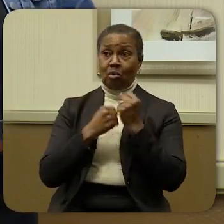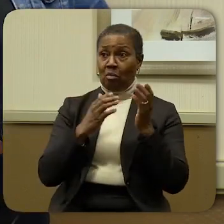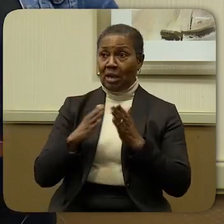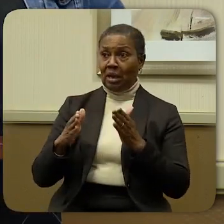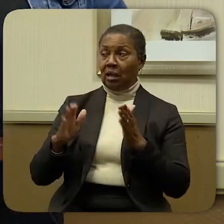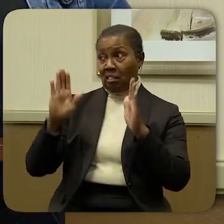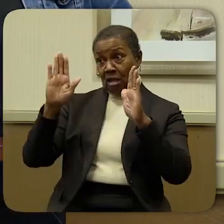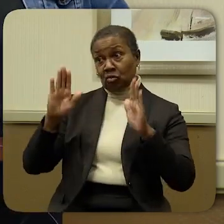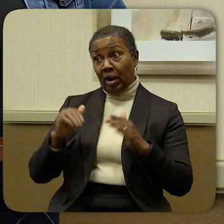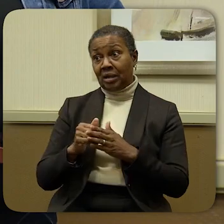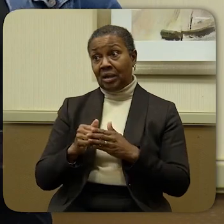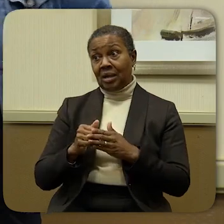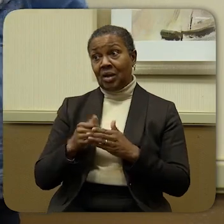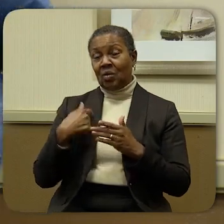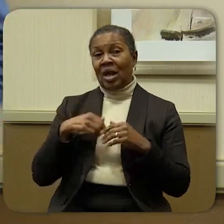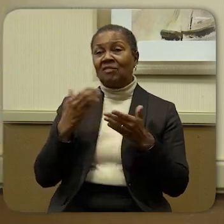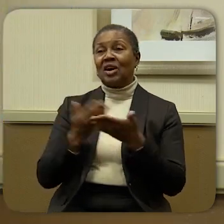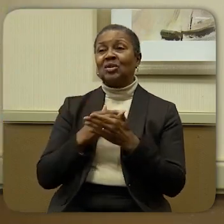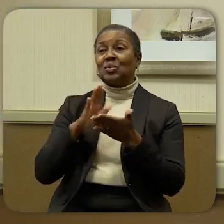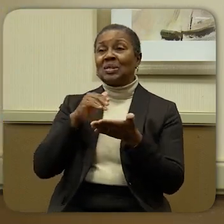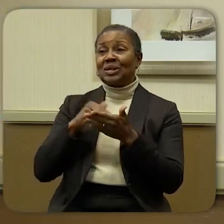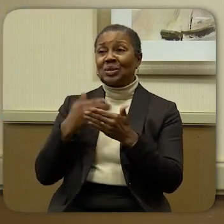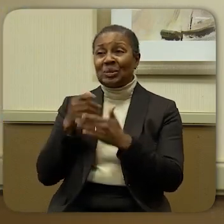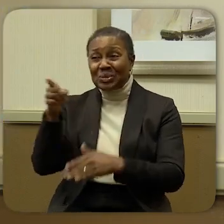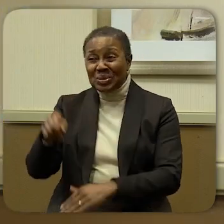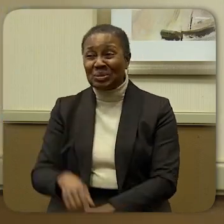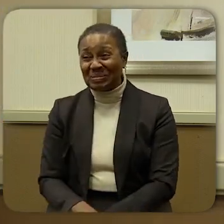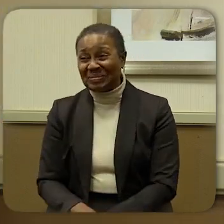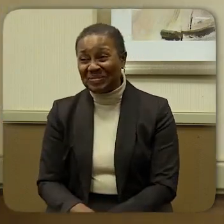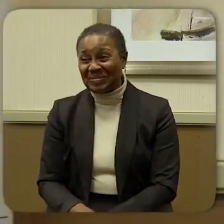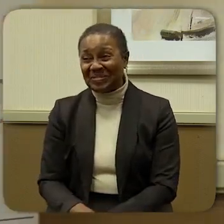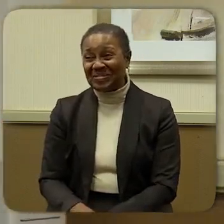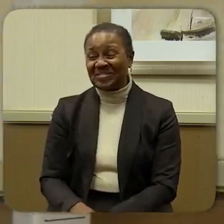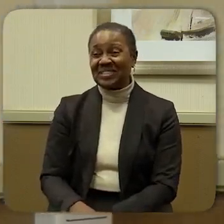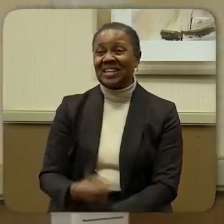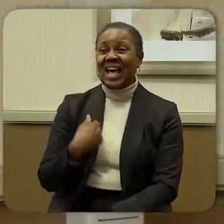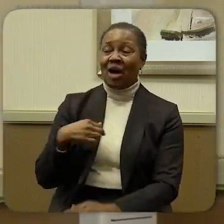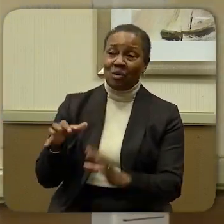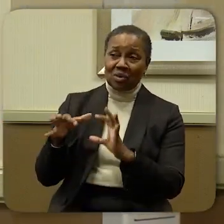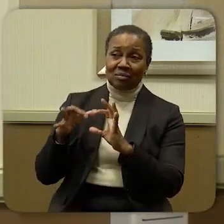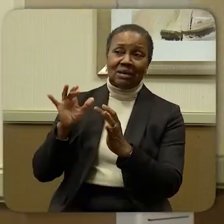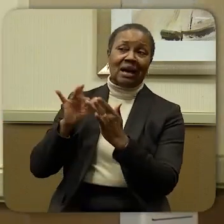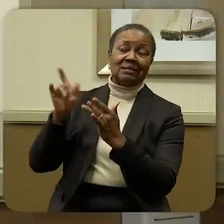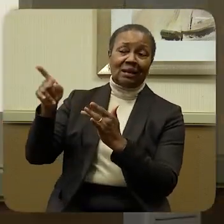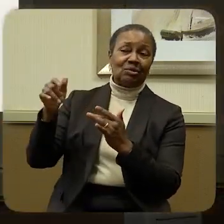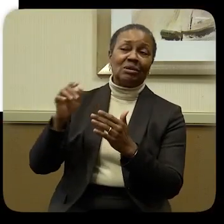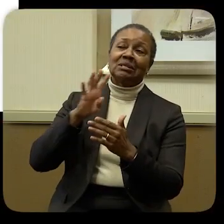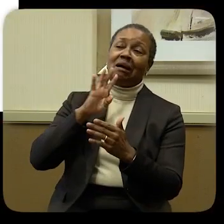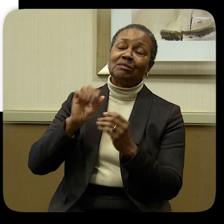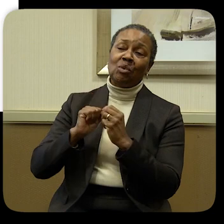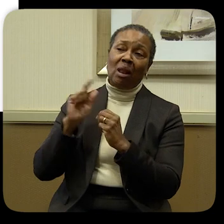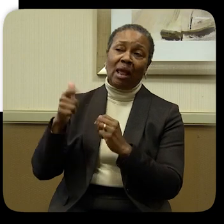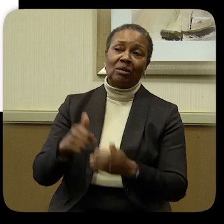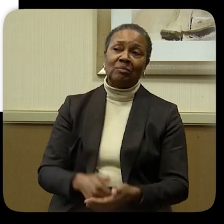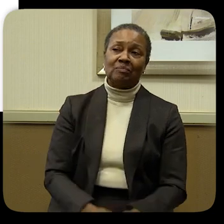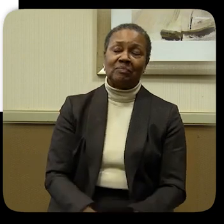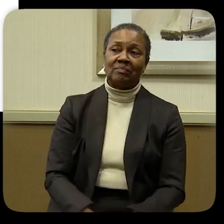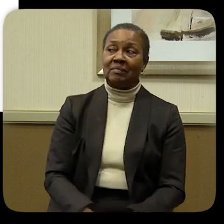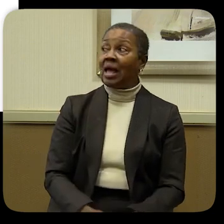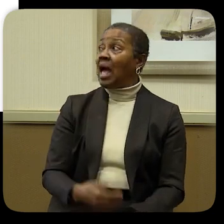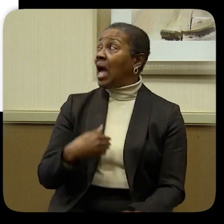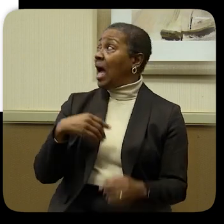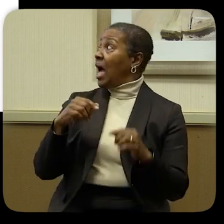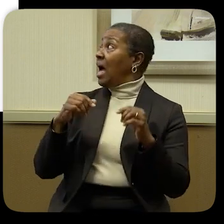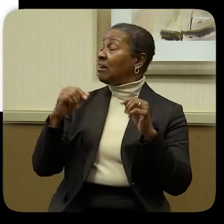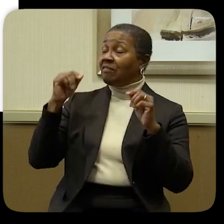Well, that's great because we're going to have a new drop-in center by you, so we'll have to connect and talk more about that. All right. Oh, here I have